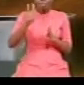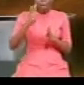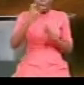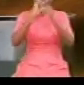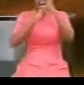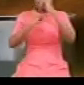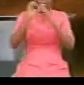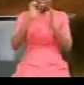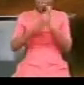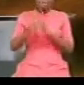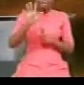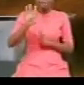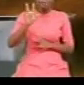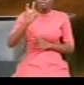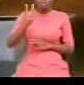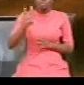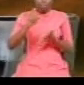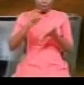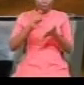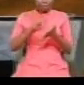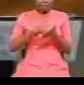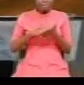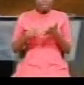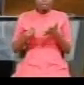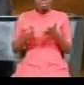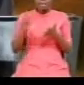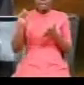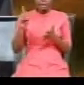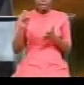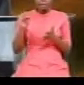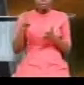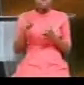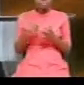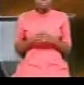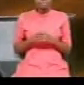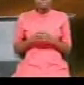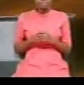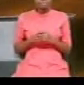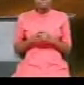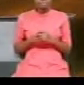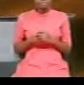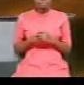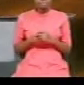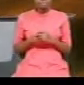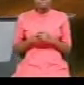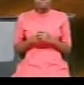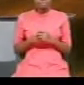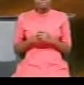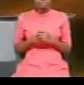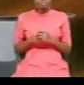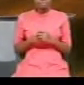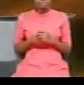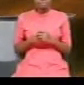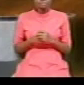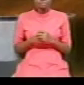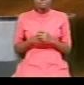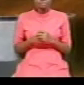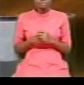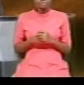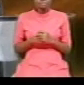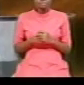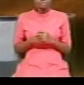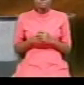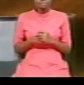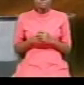Isaiah 52, we are reading in verse 11. Isaiah 52, verse 11. Isaiah